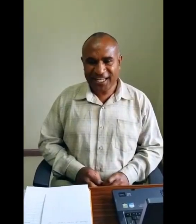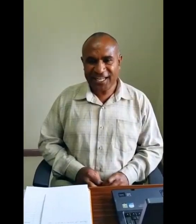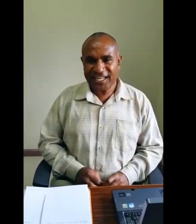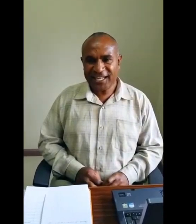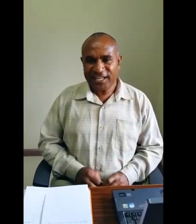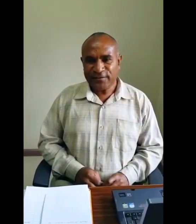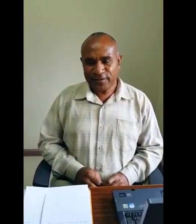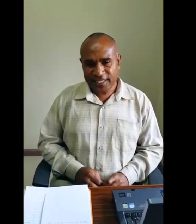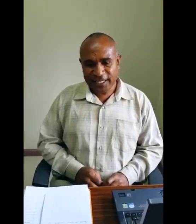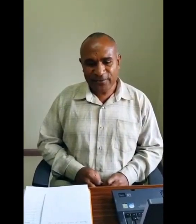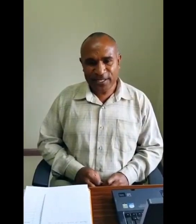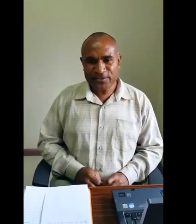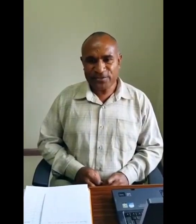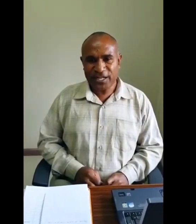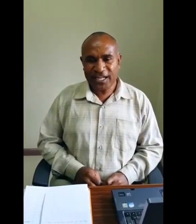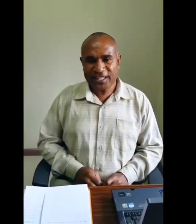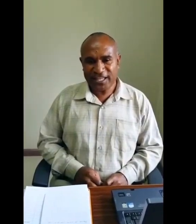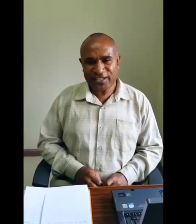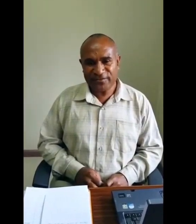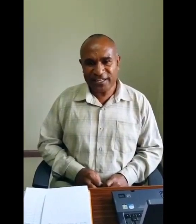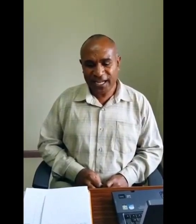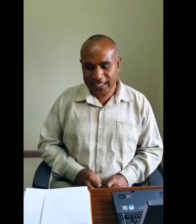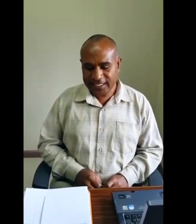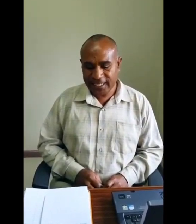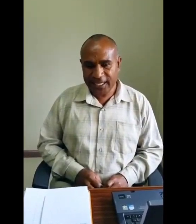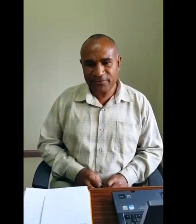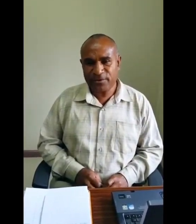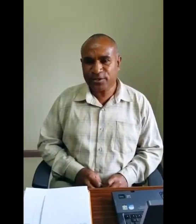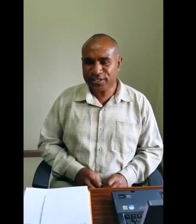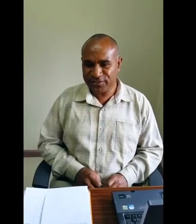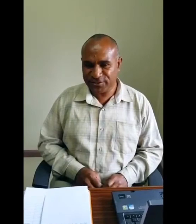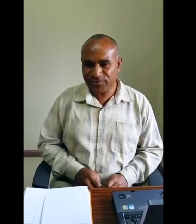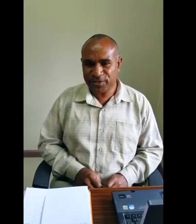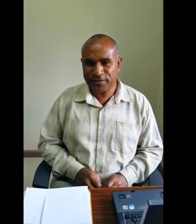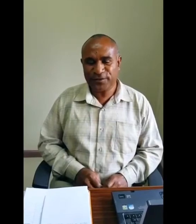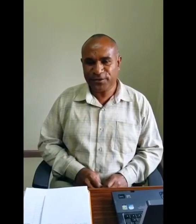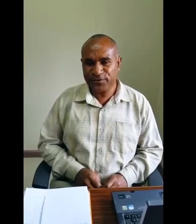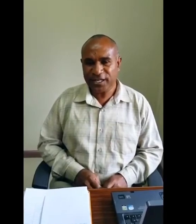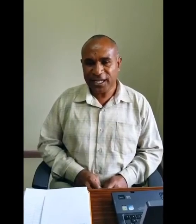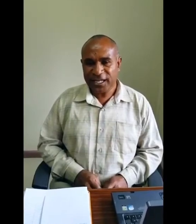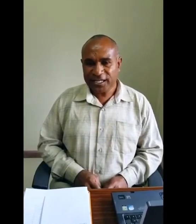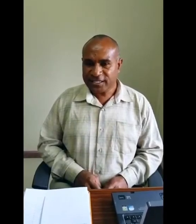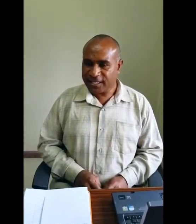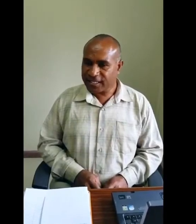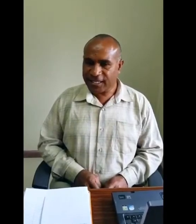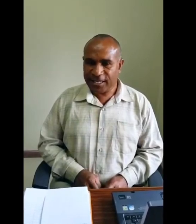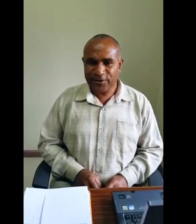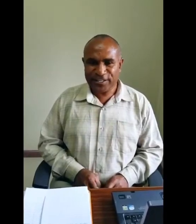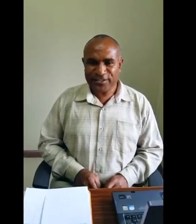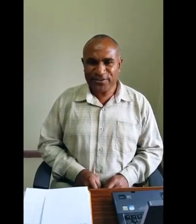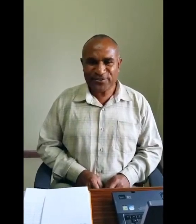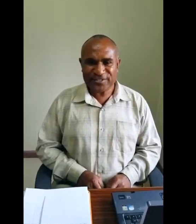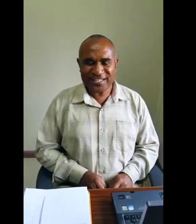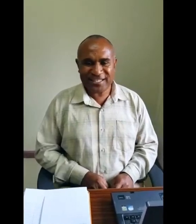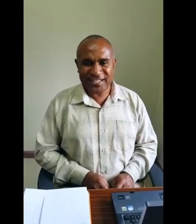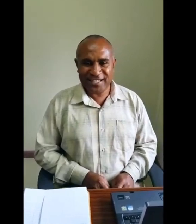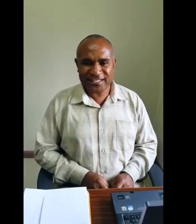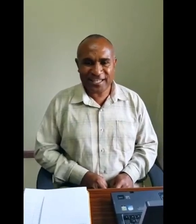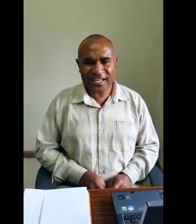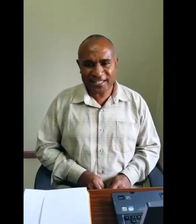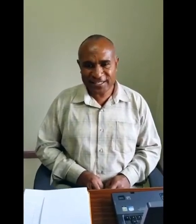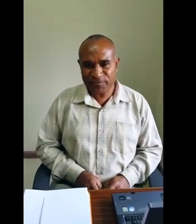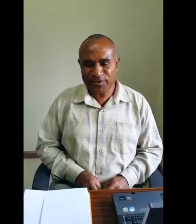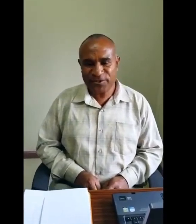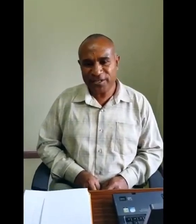And for that, I want to thank you very highly, and we will continue to pray for you that God is going to sustain